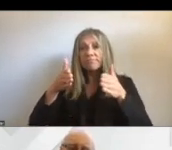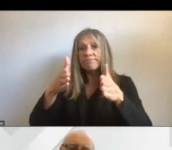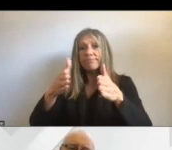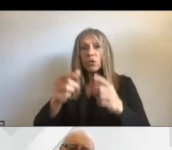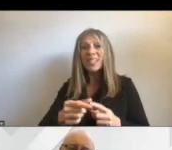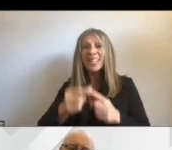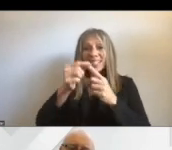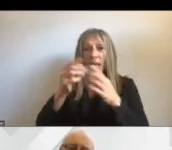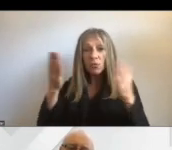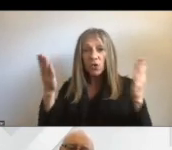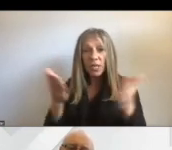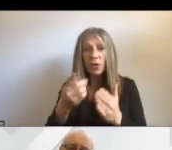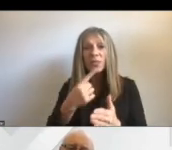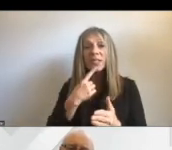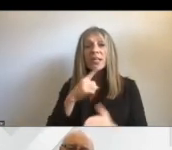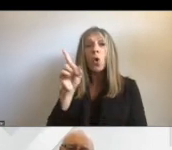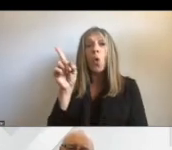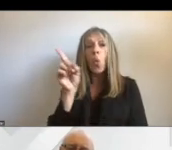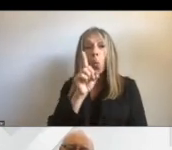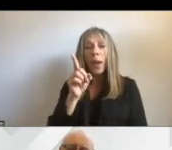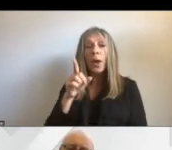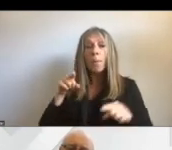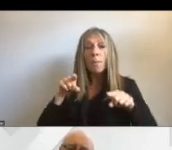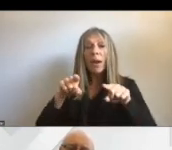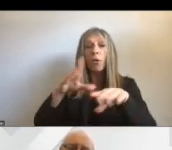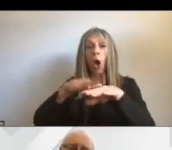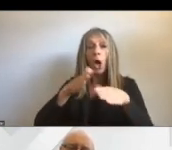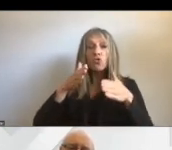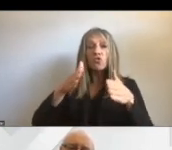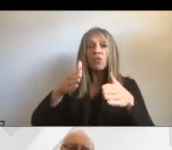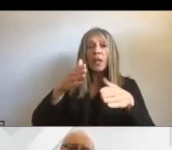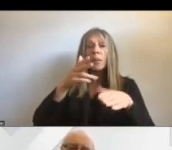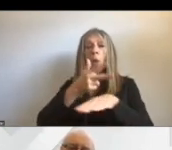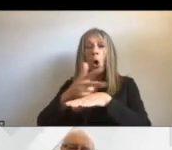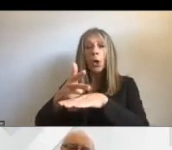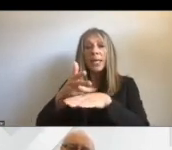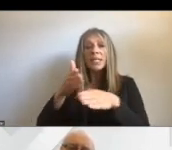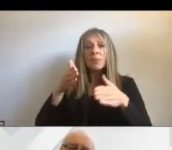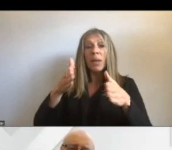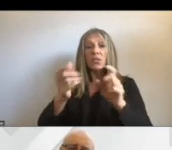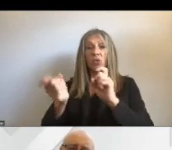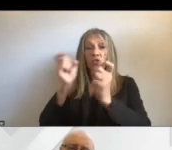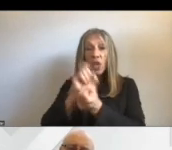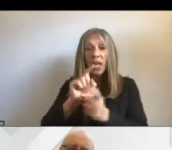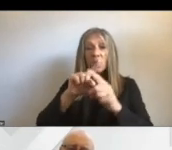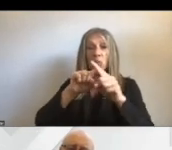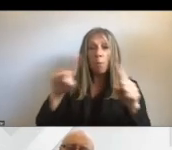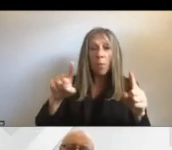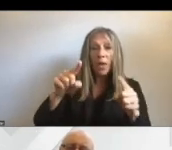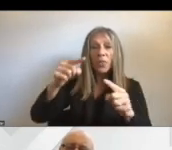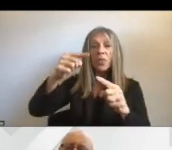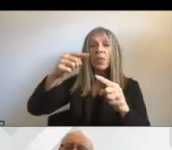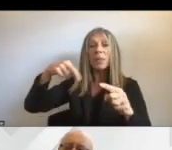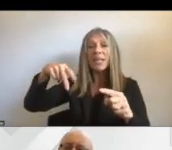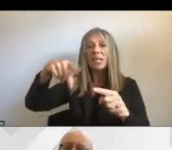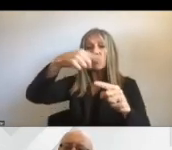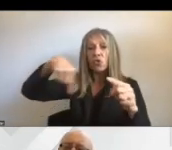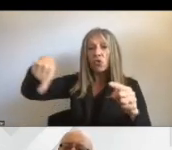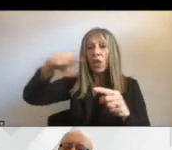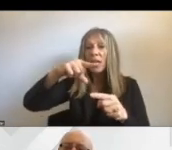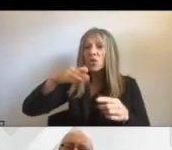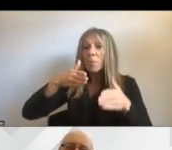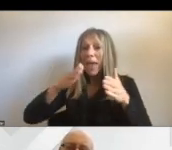space, 309.2.2. 309.2.3 is environmental controls, and 309.2.4 is